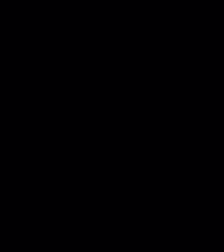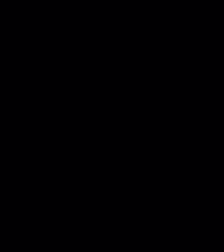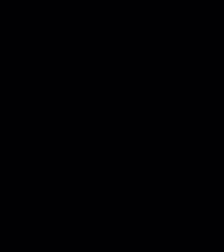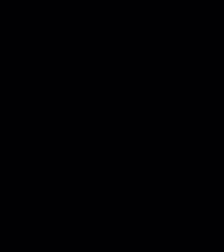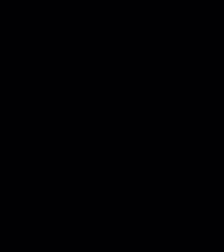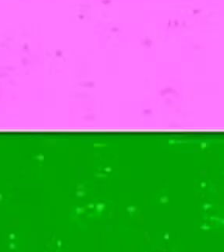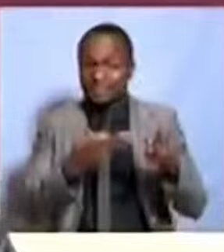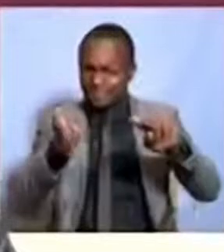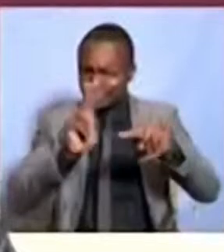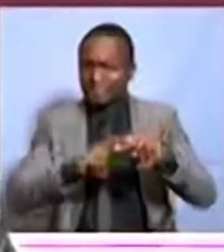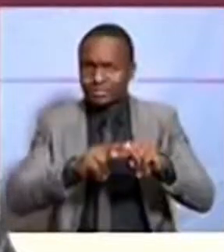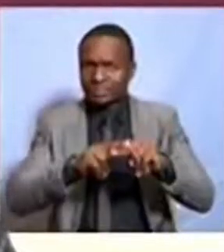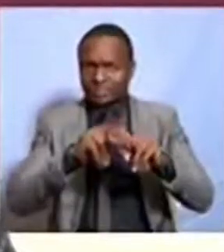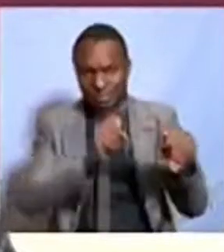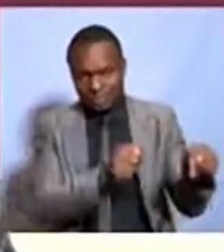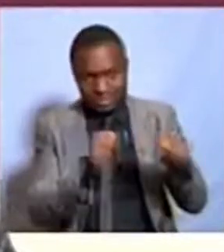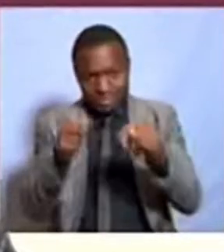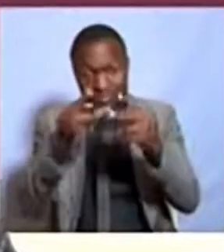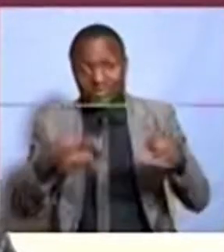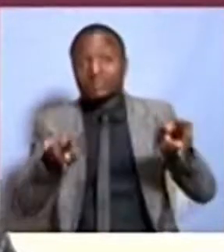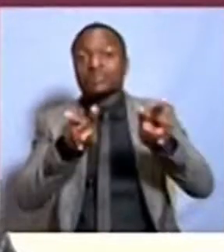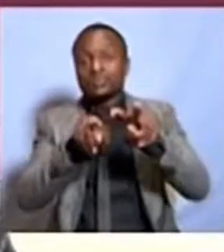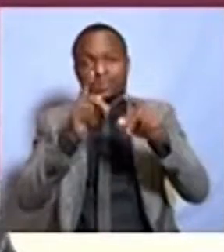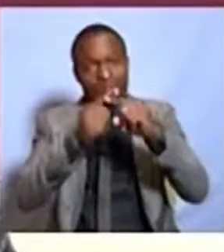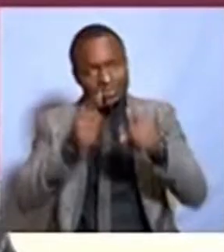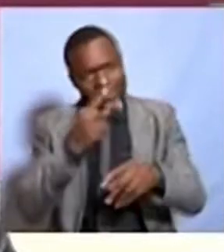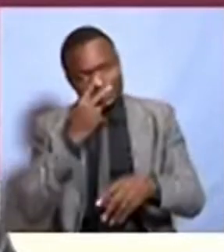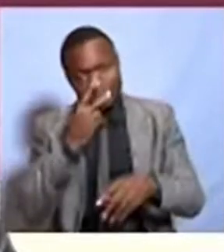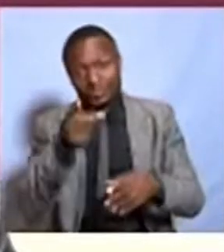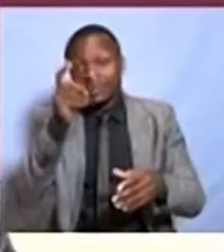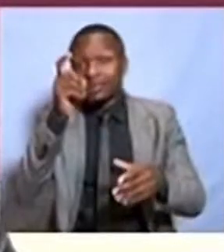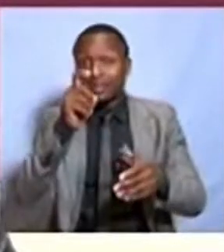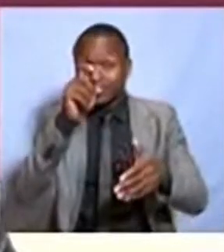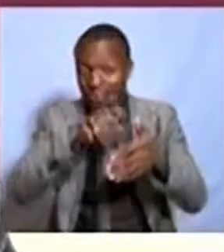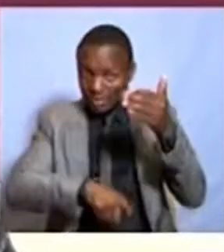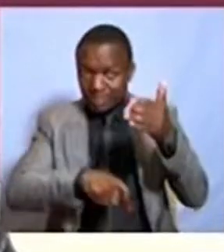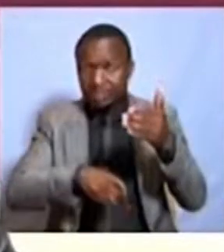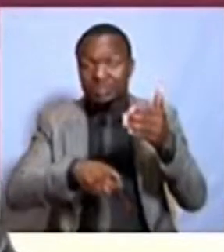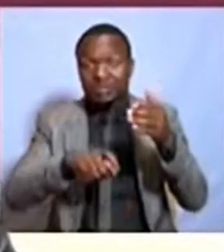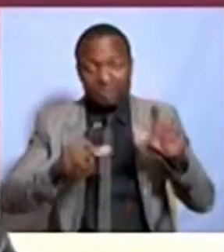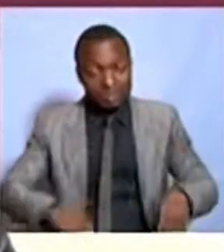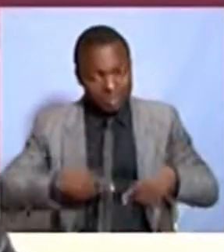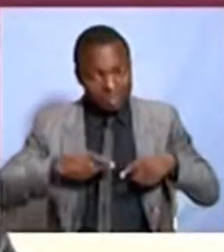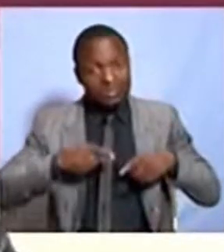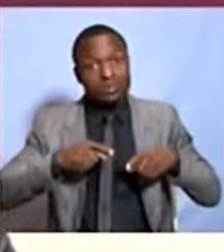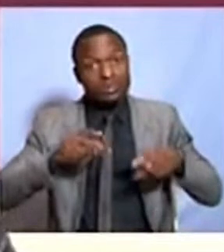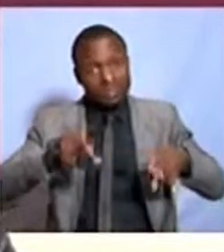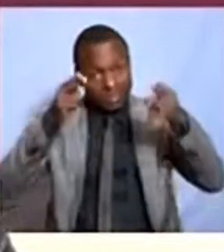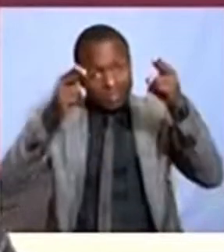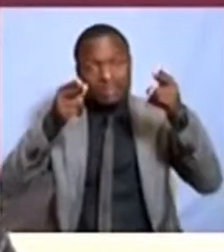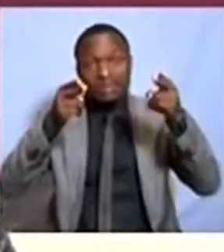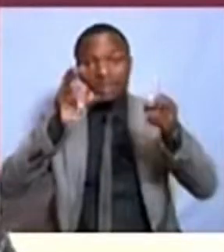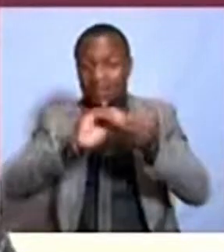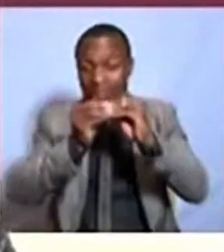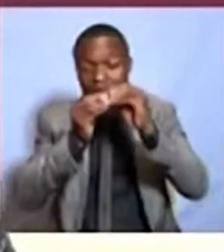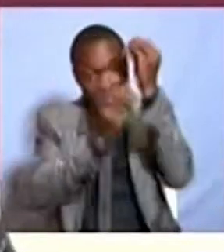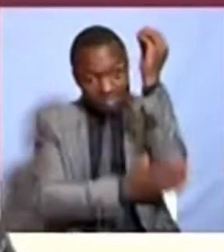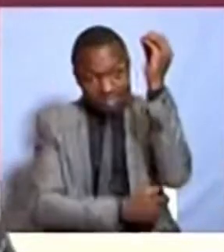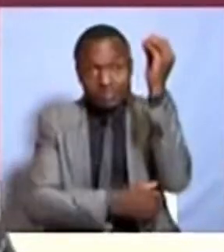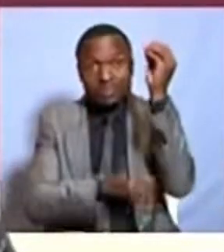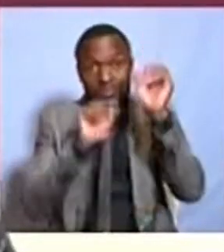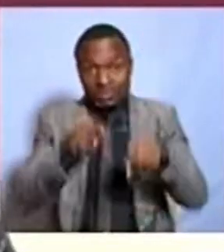increase transfer value, but when we're looking at the cost of living and the high poverty trends, we can also see that the transfer value is